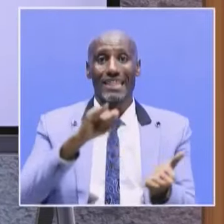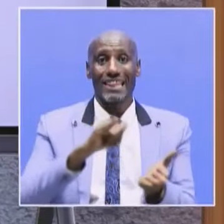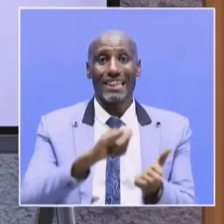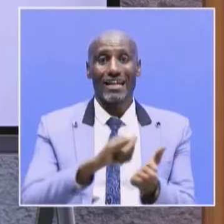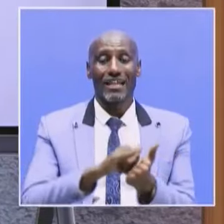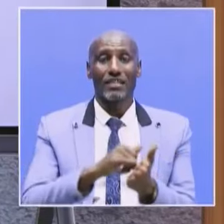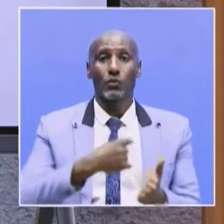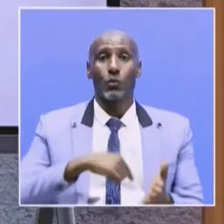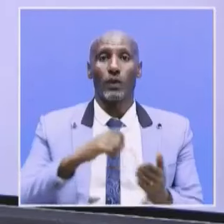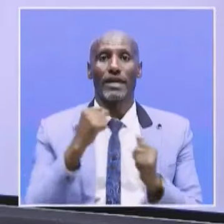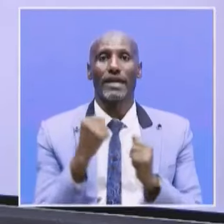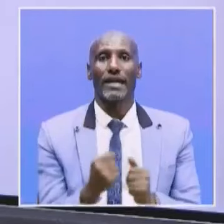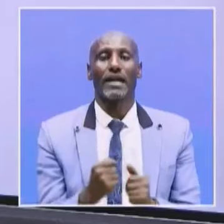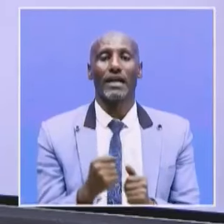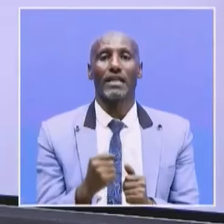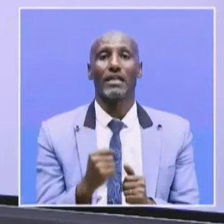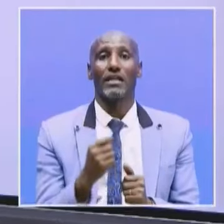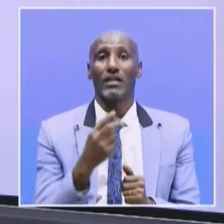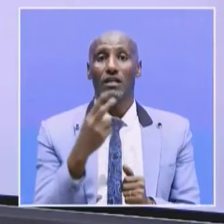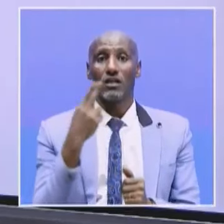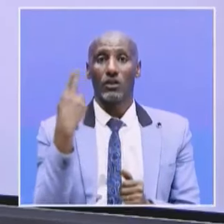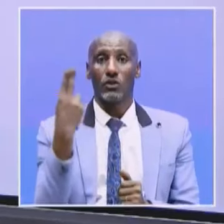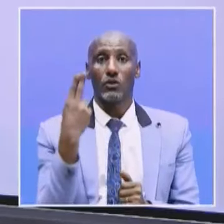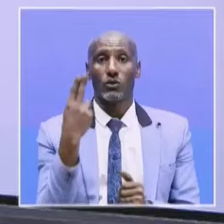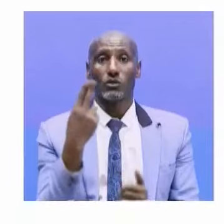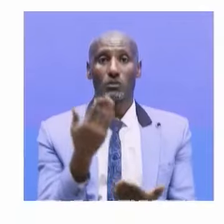before nouns.